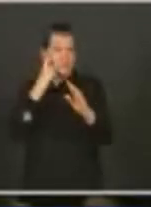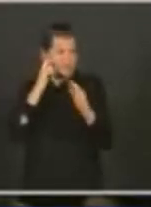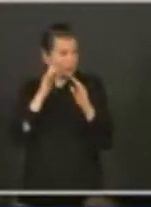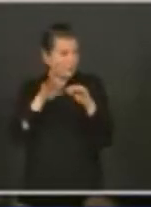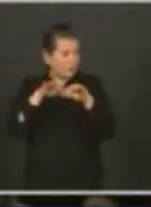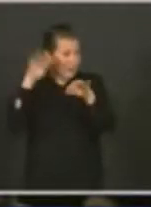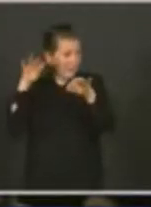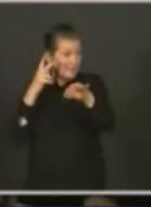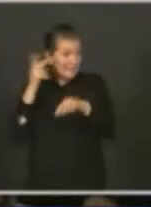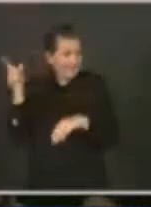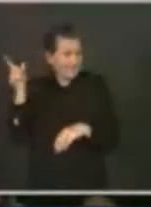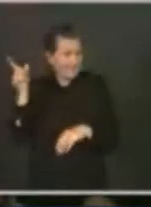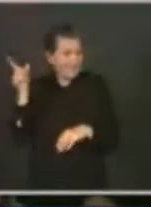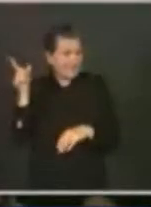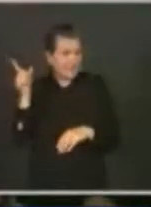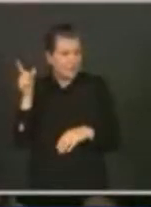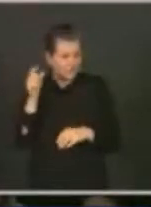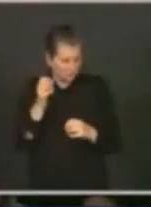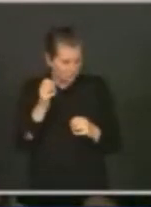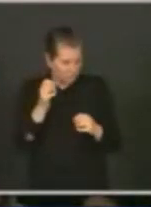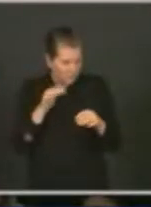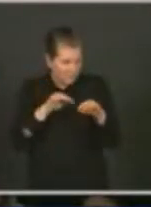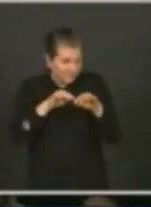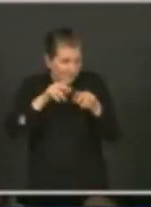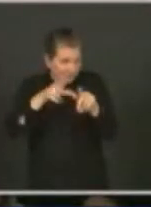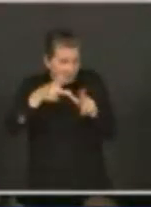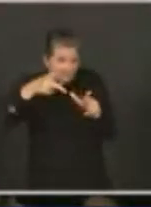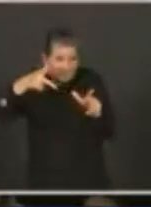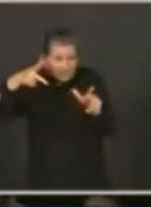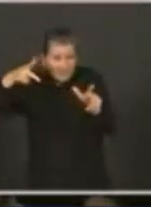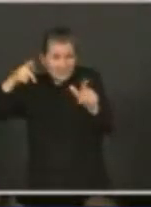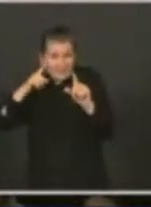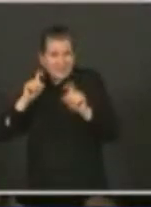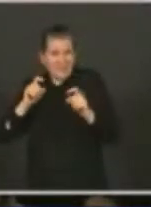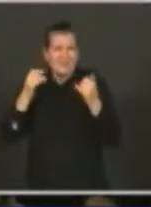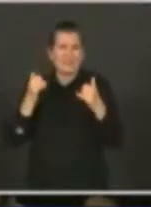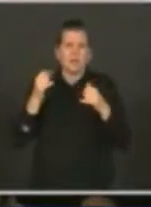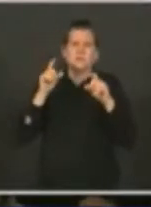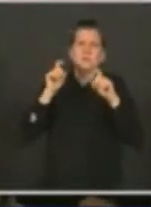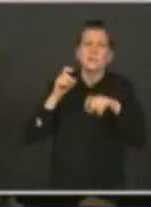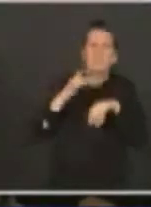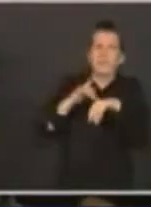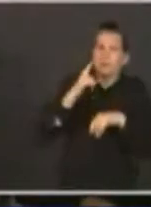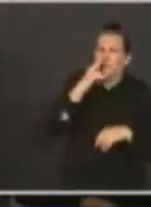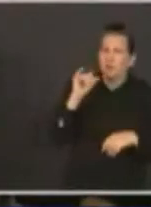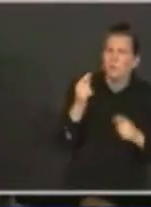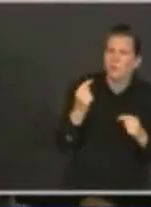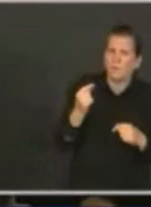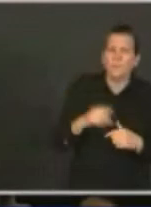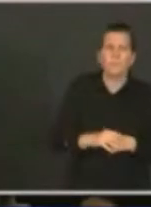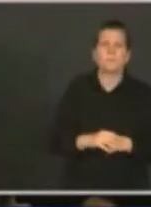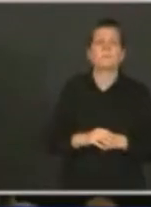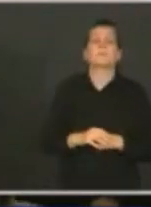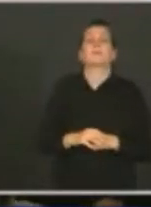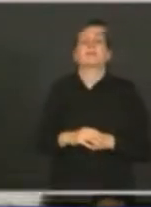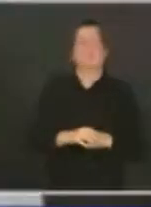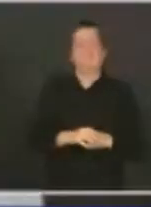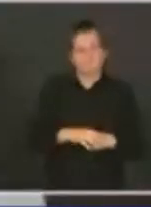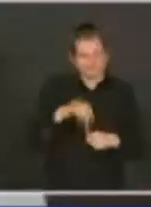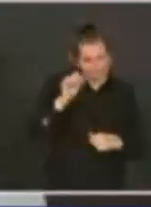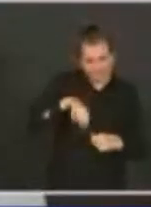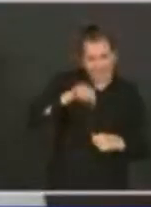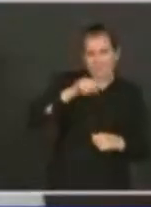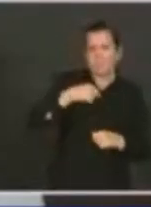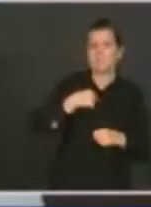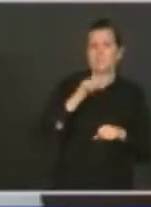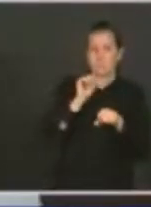get appointments. What's the testing availability right now? It's something that we are working directly on.